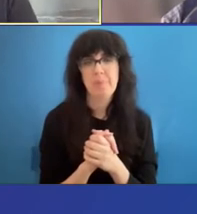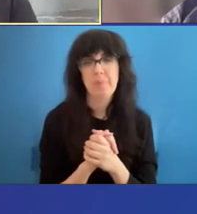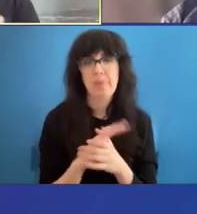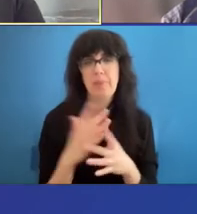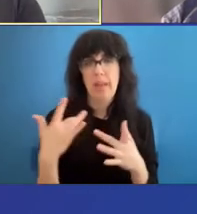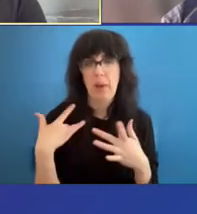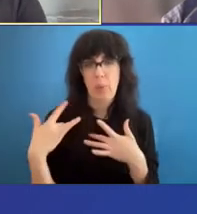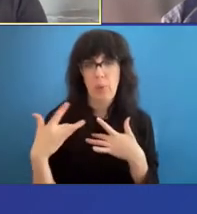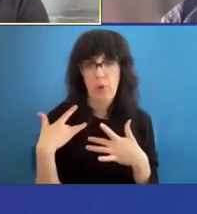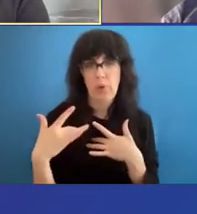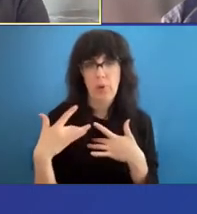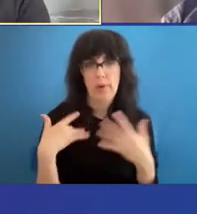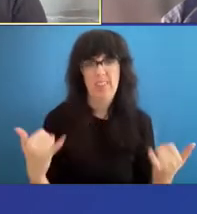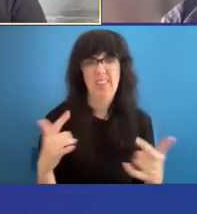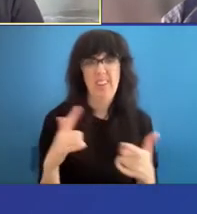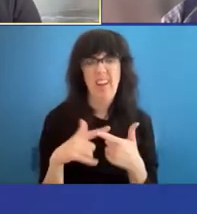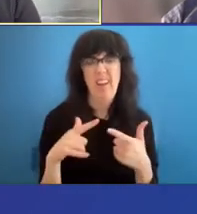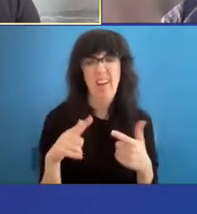I worry today.